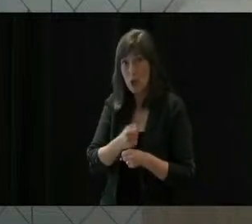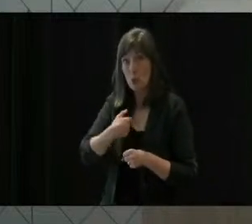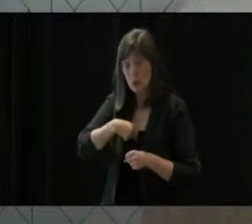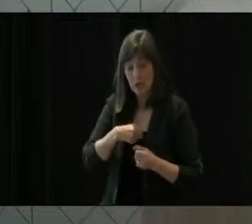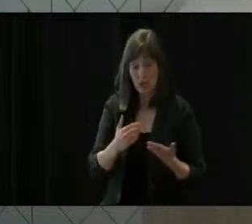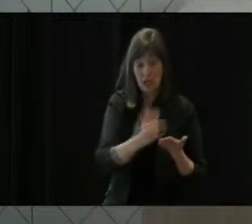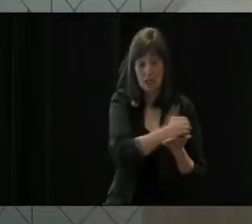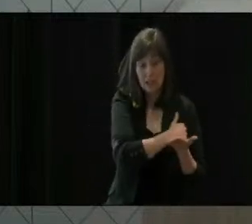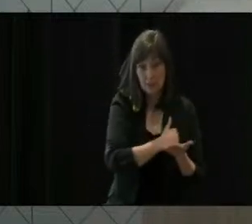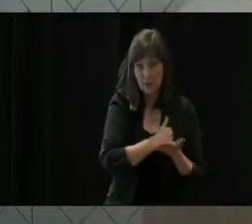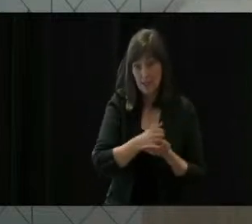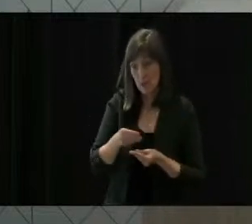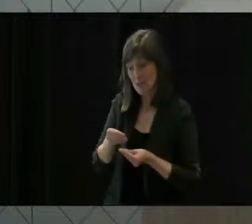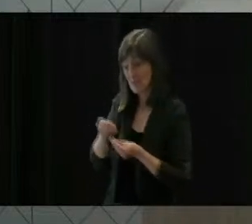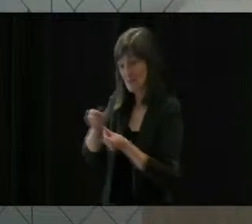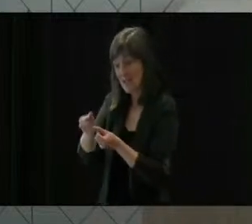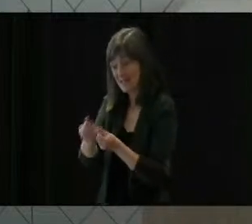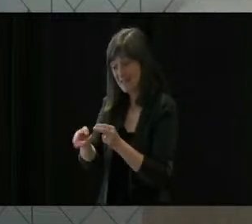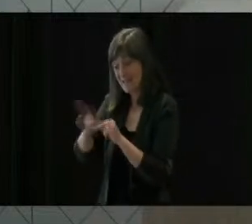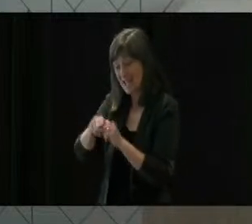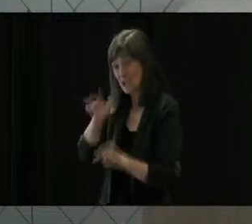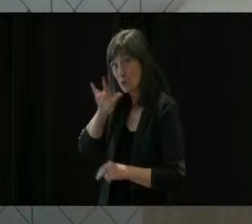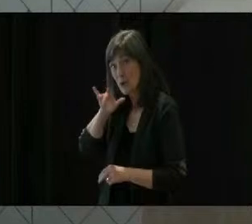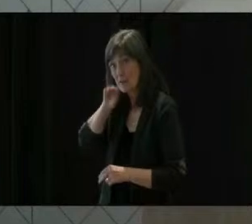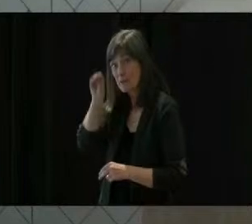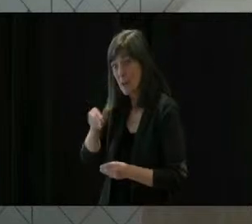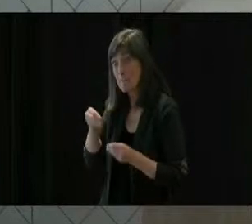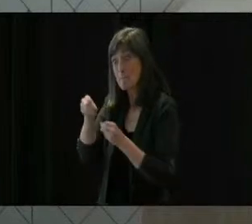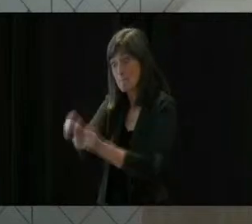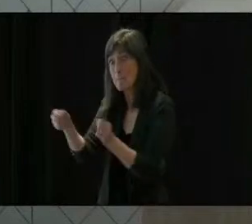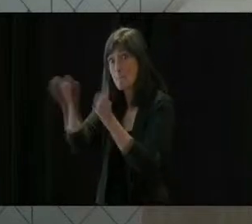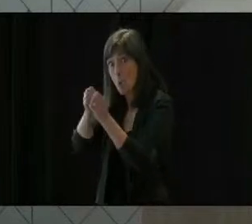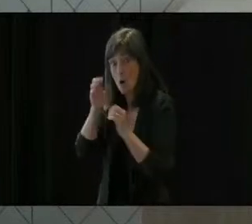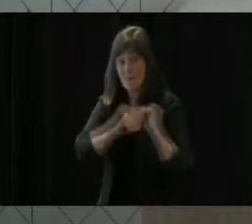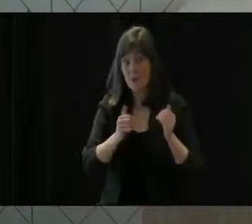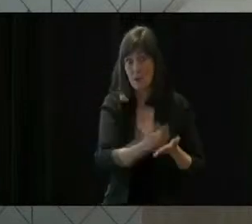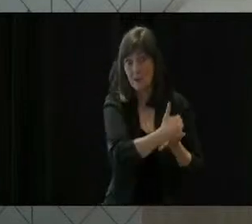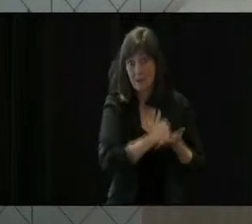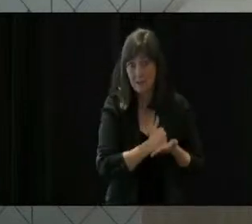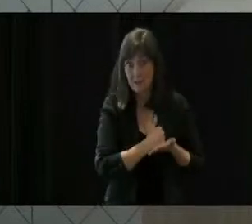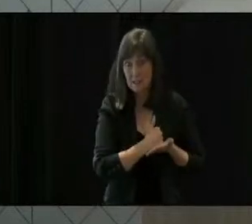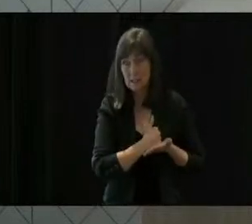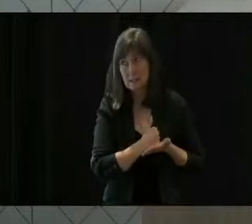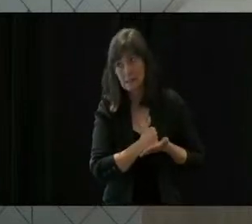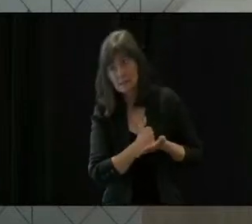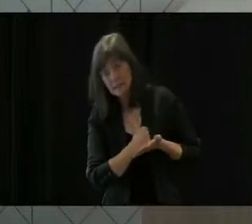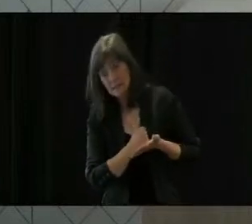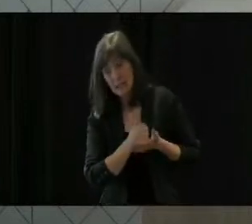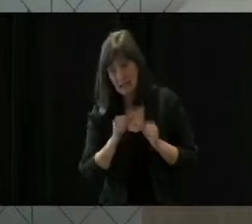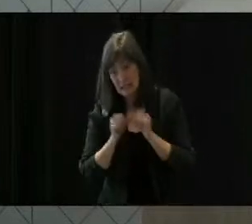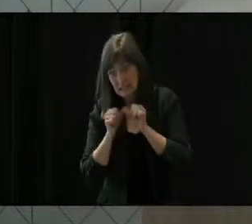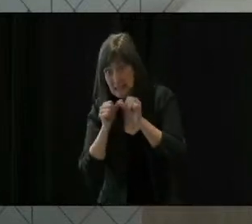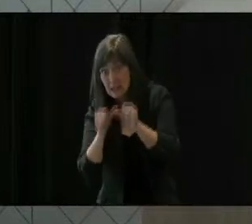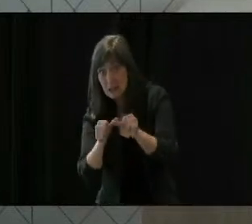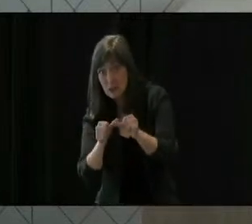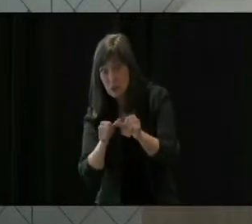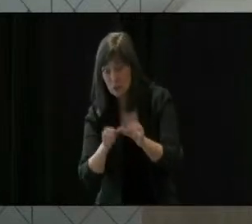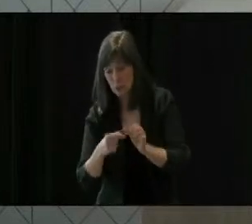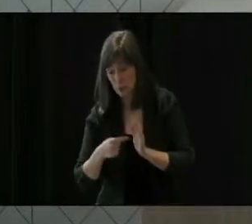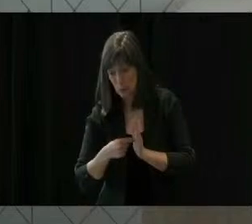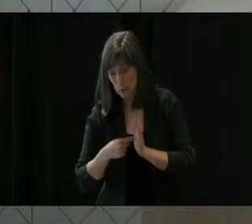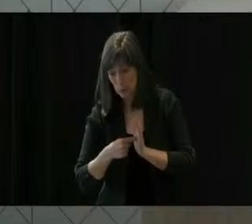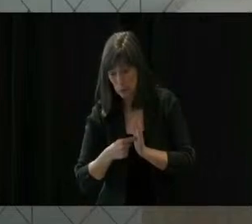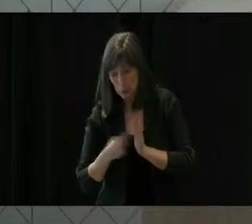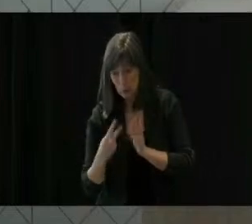take in, and as a result, we've accumulated a very worrisome debt level.